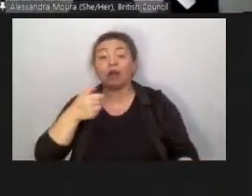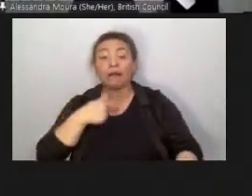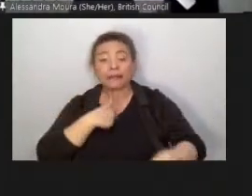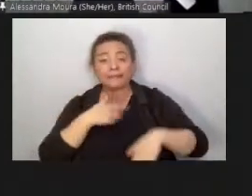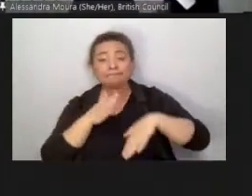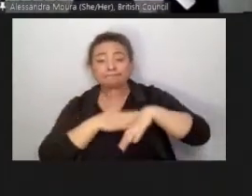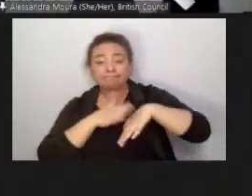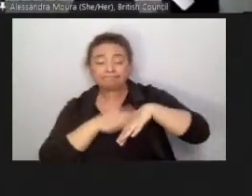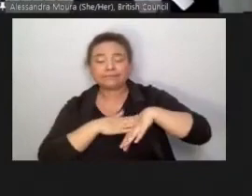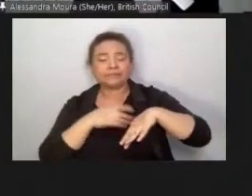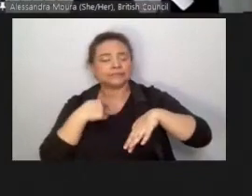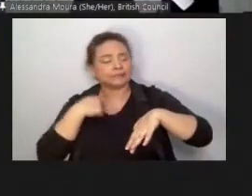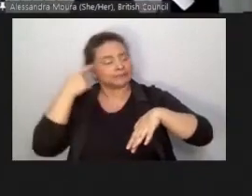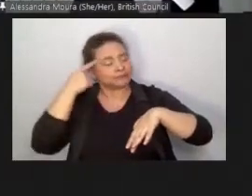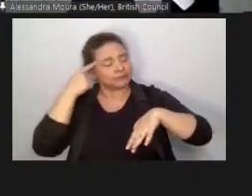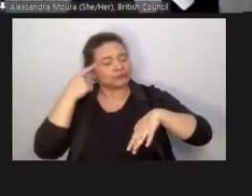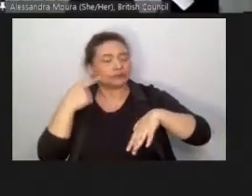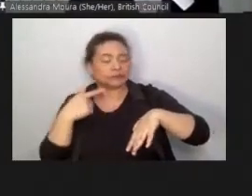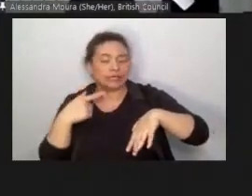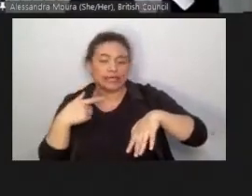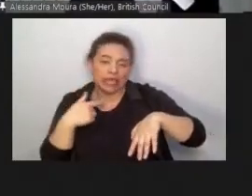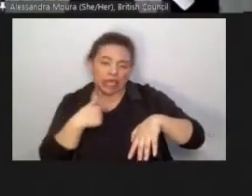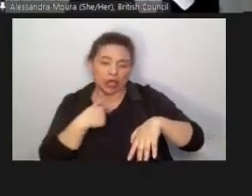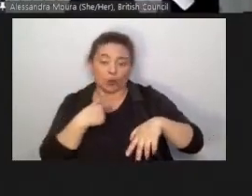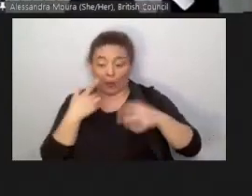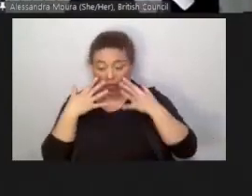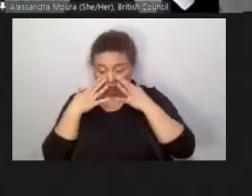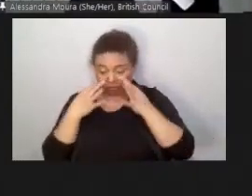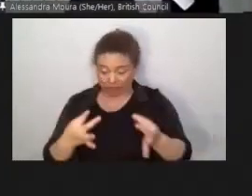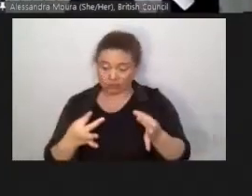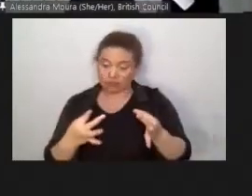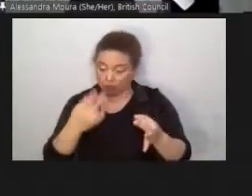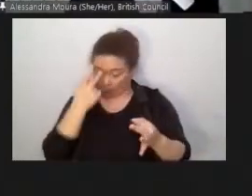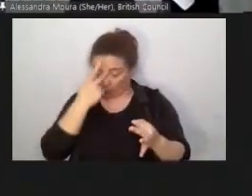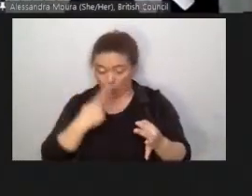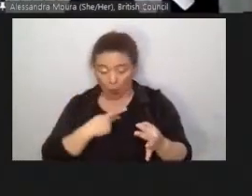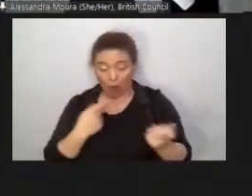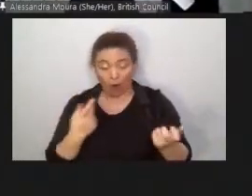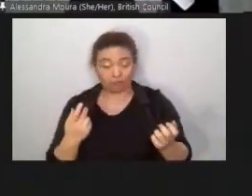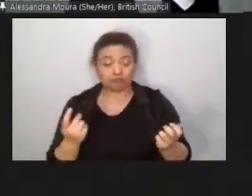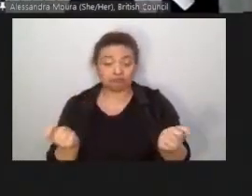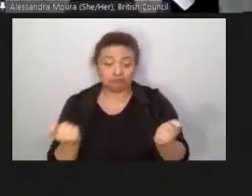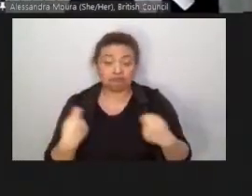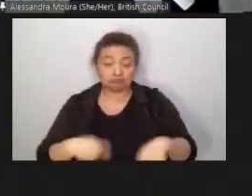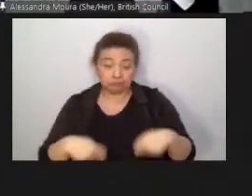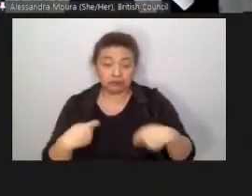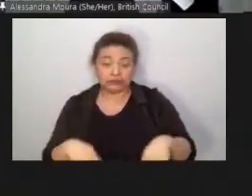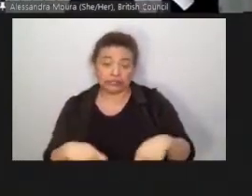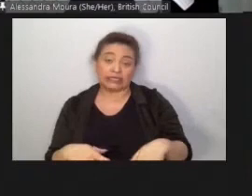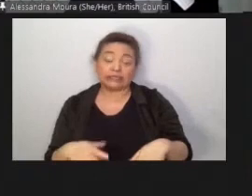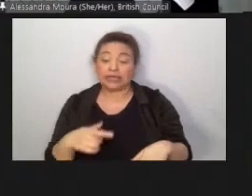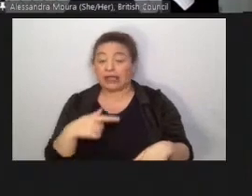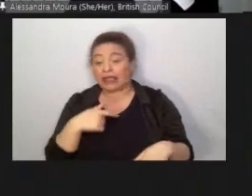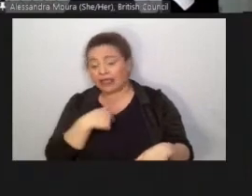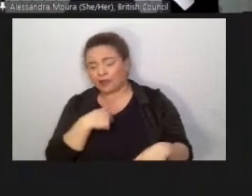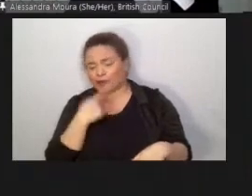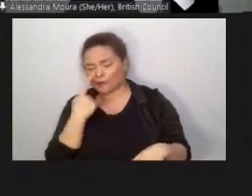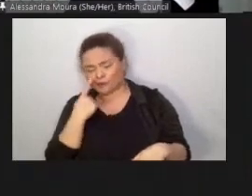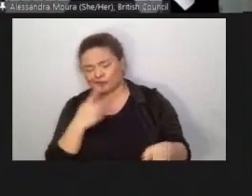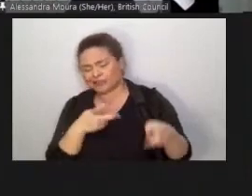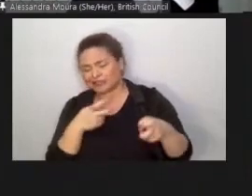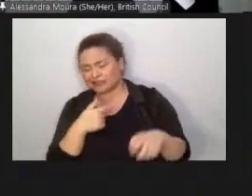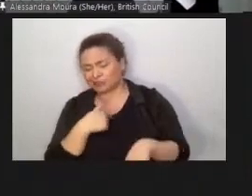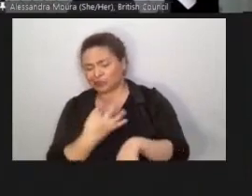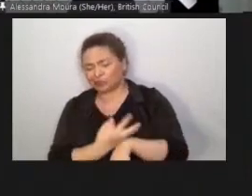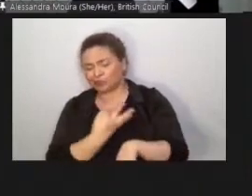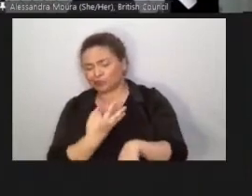and attention on, that I'm not good at, or that I just need to develop more, is to find is to identify someone I work